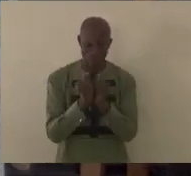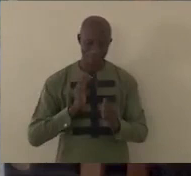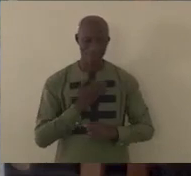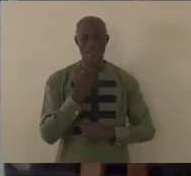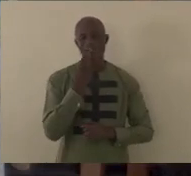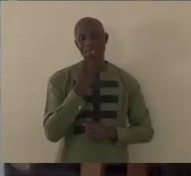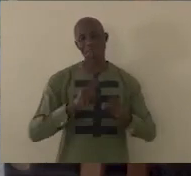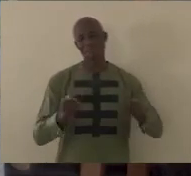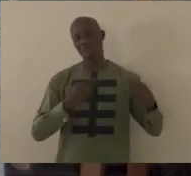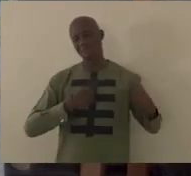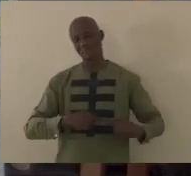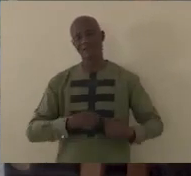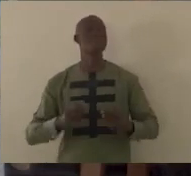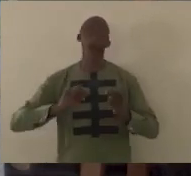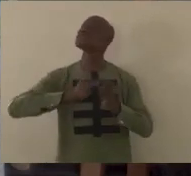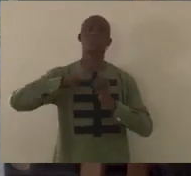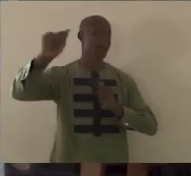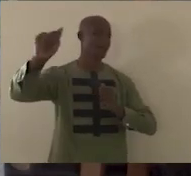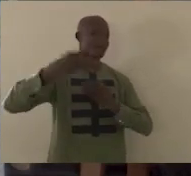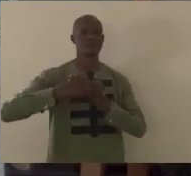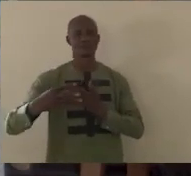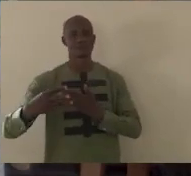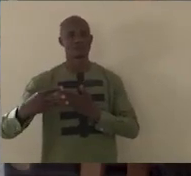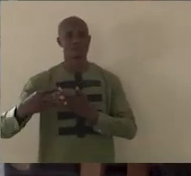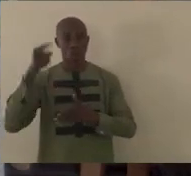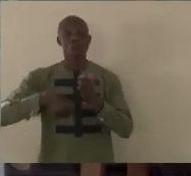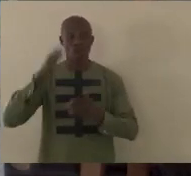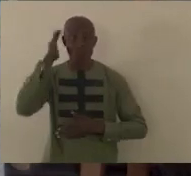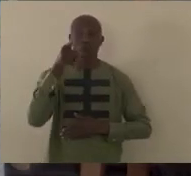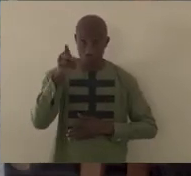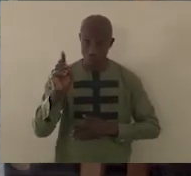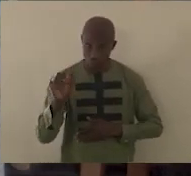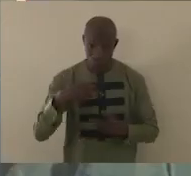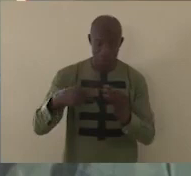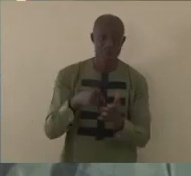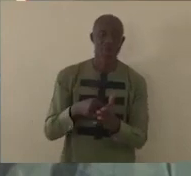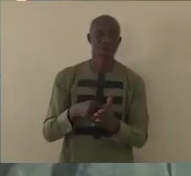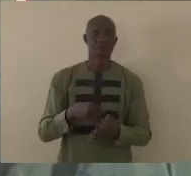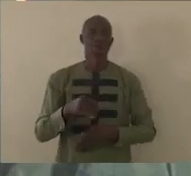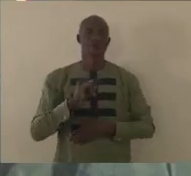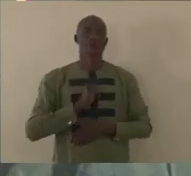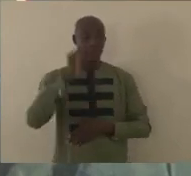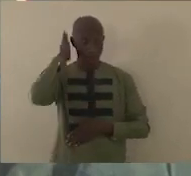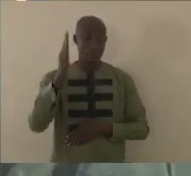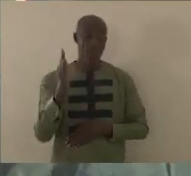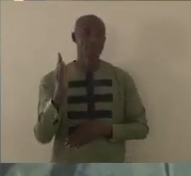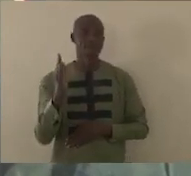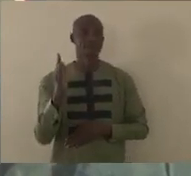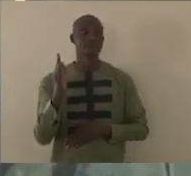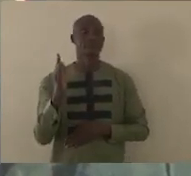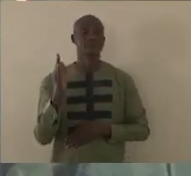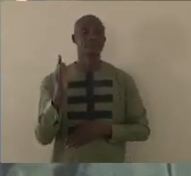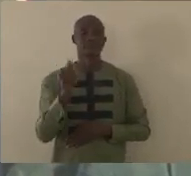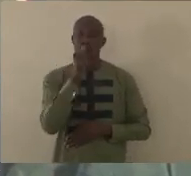are far away, unfortunately. And it is something that we all... What will you do about it? Father, what I will do and have